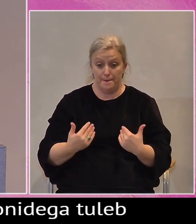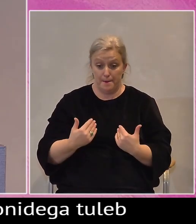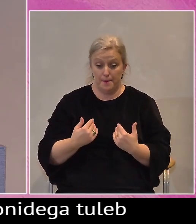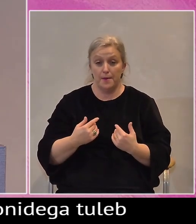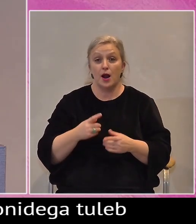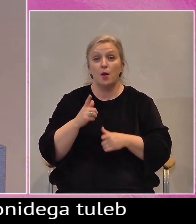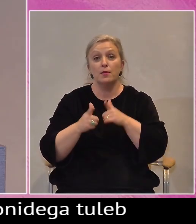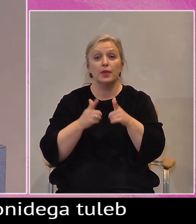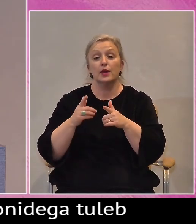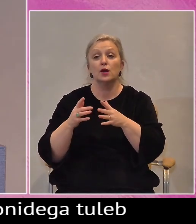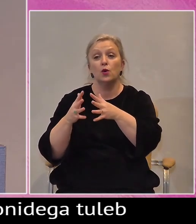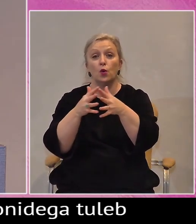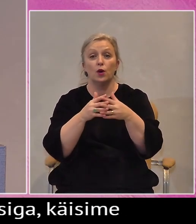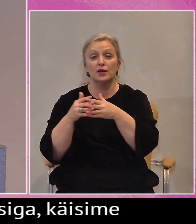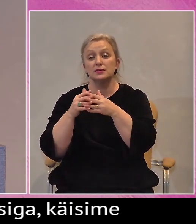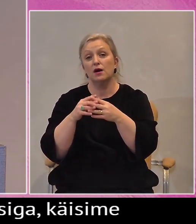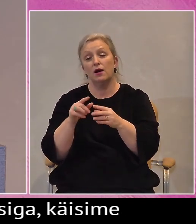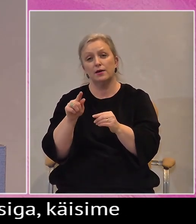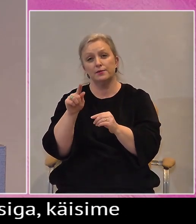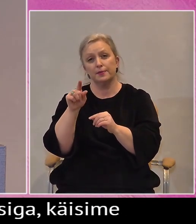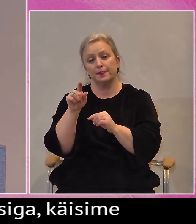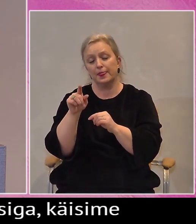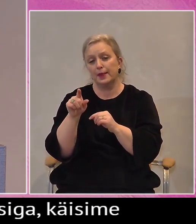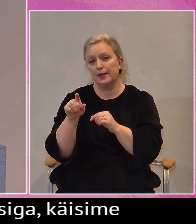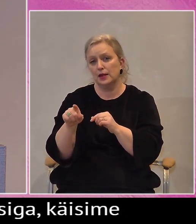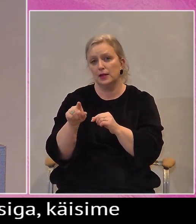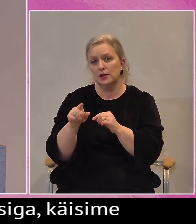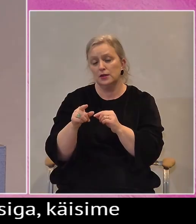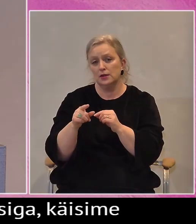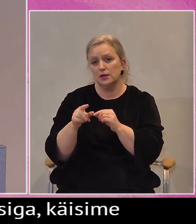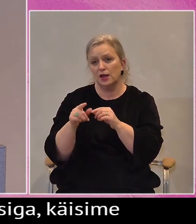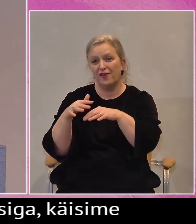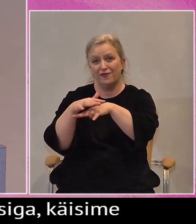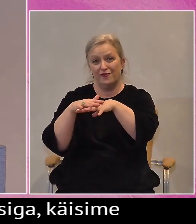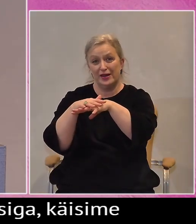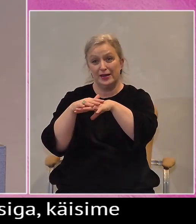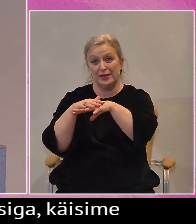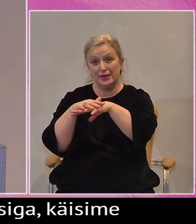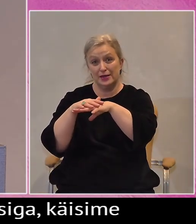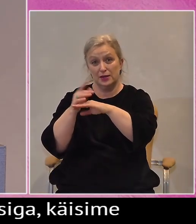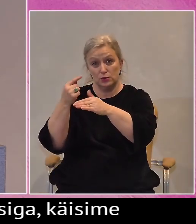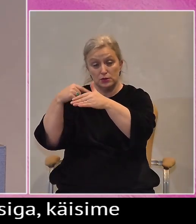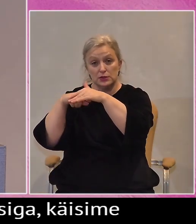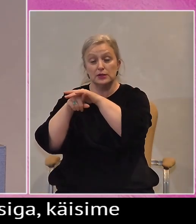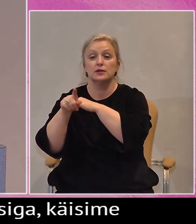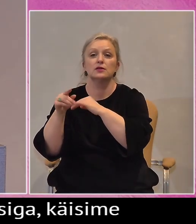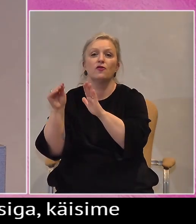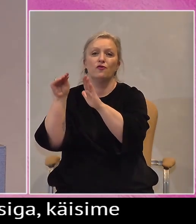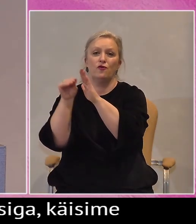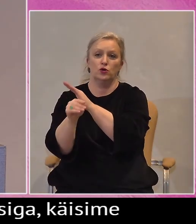experience as a PhD student. Currently, I'm also part of a